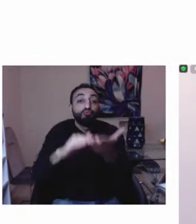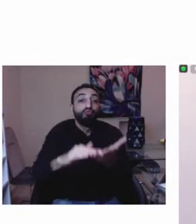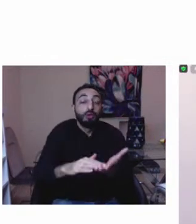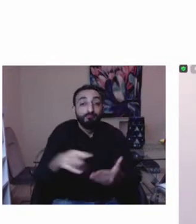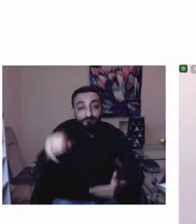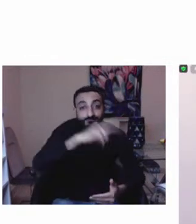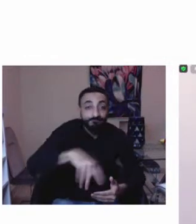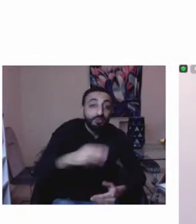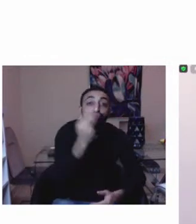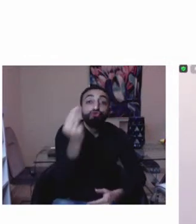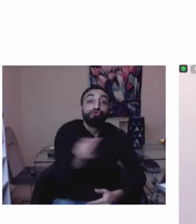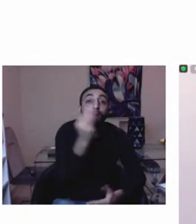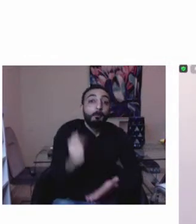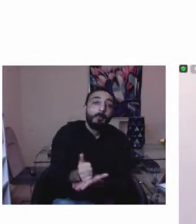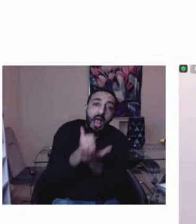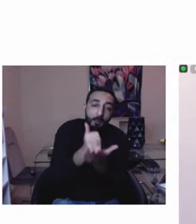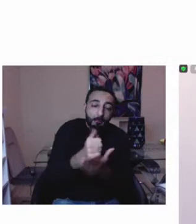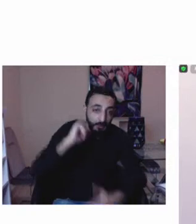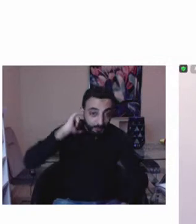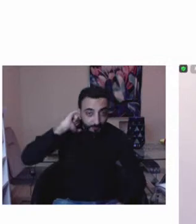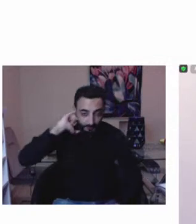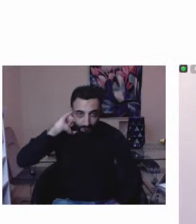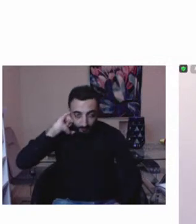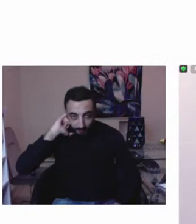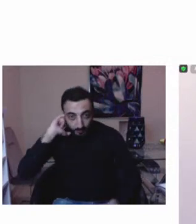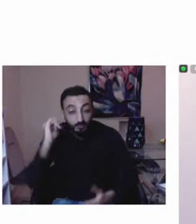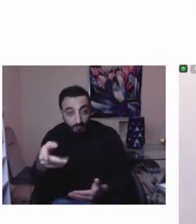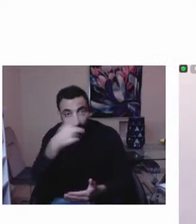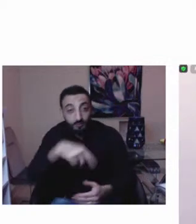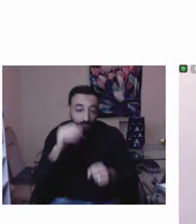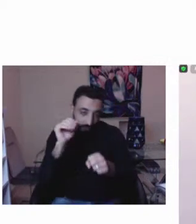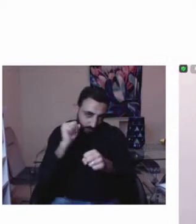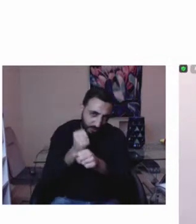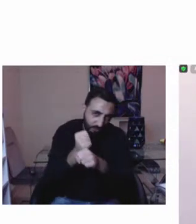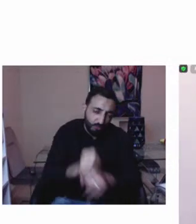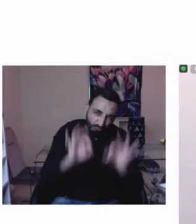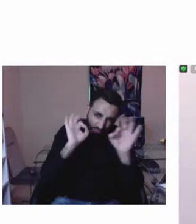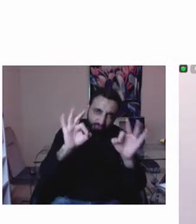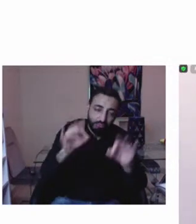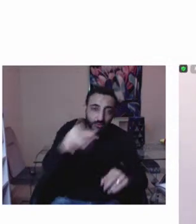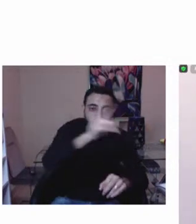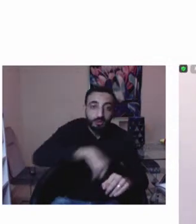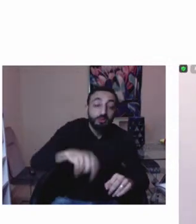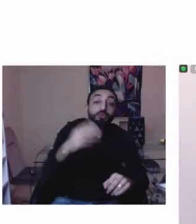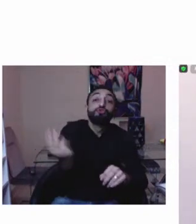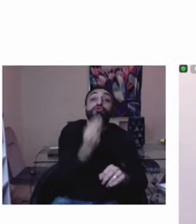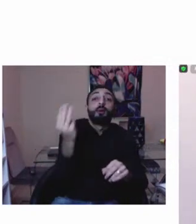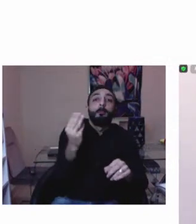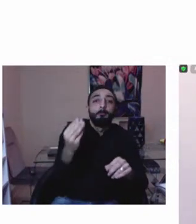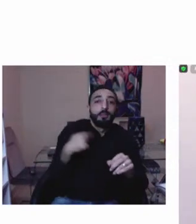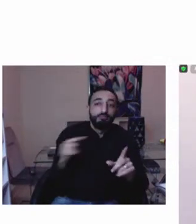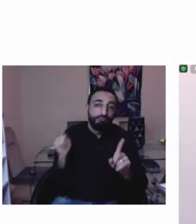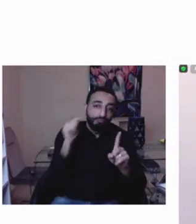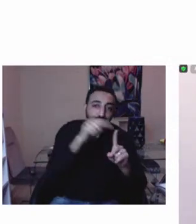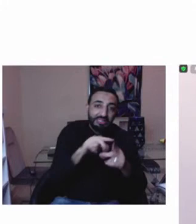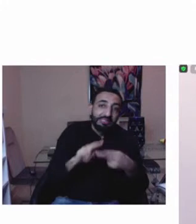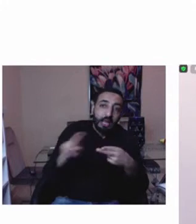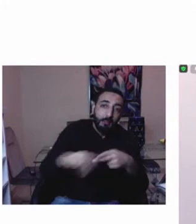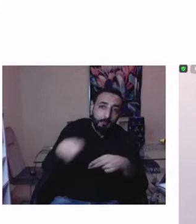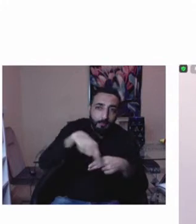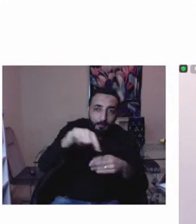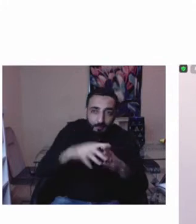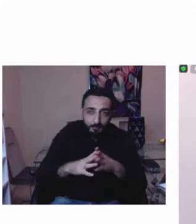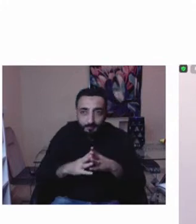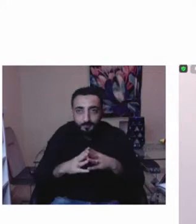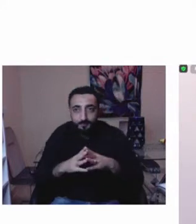work. Through the flexible funding support, YFPI was able to establish a national